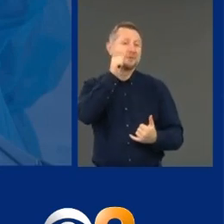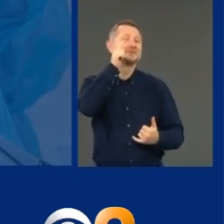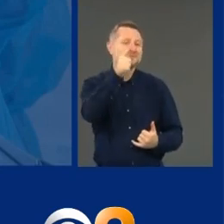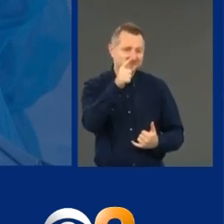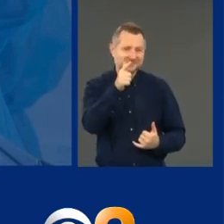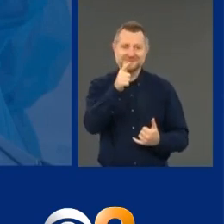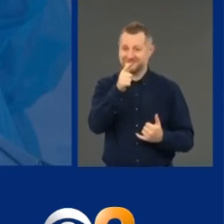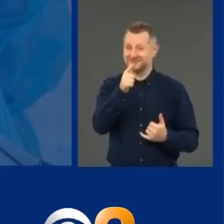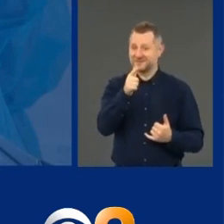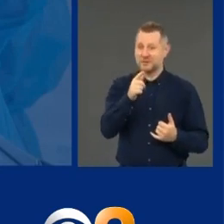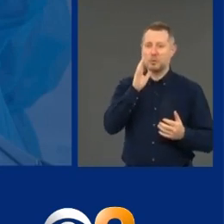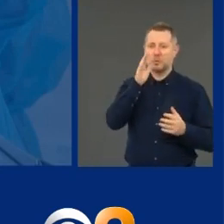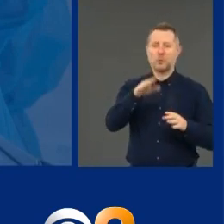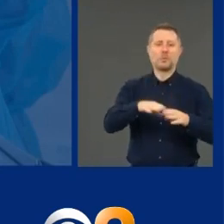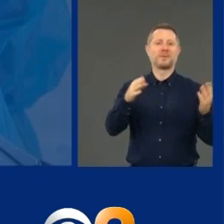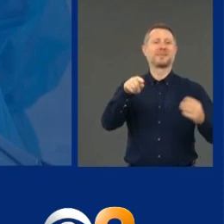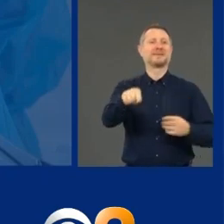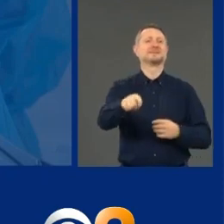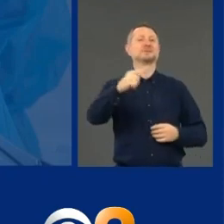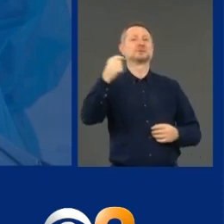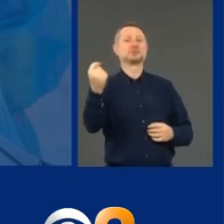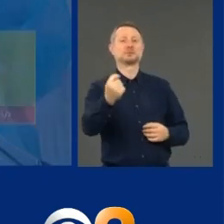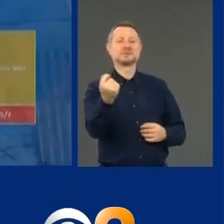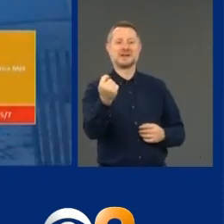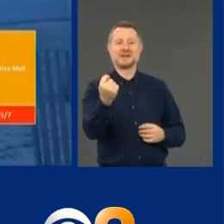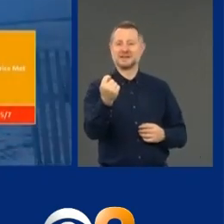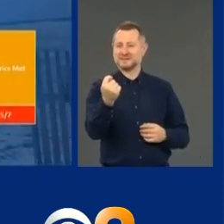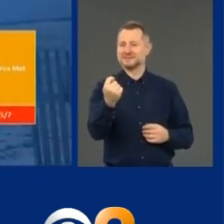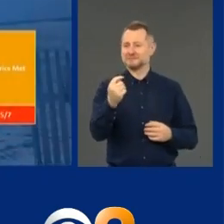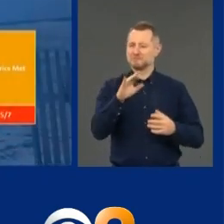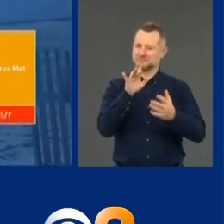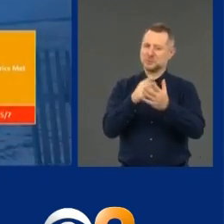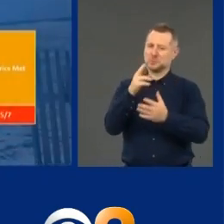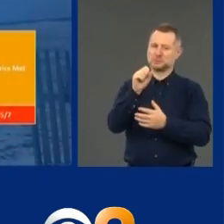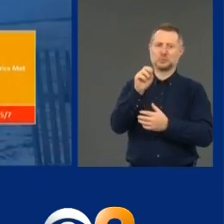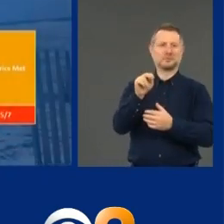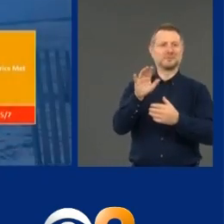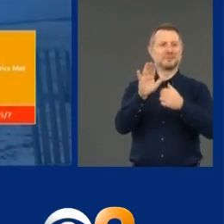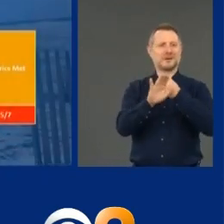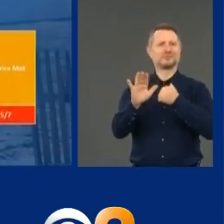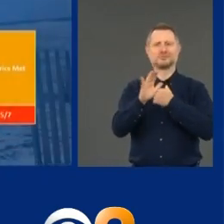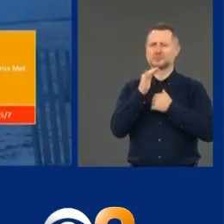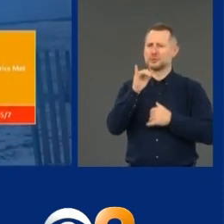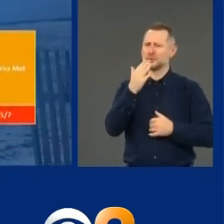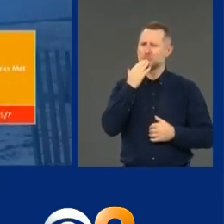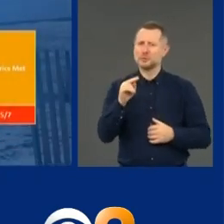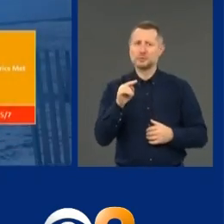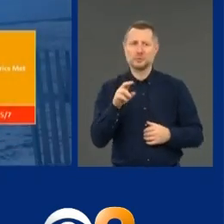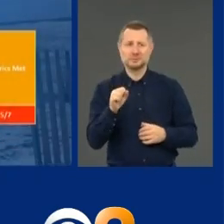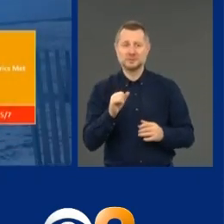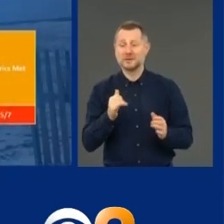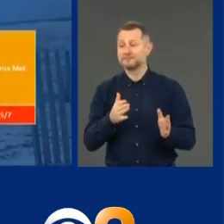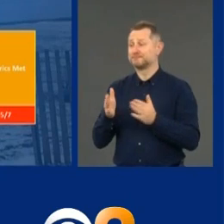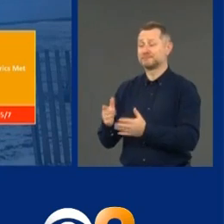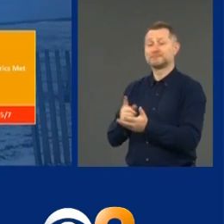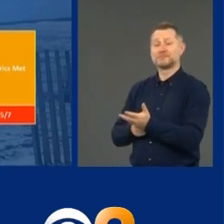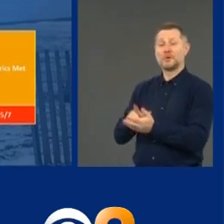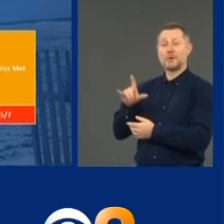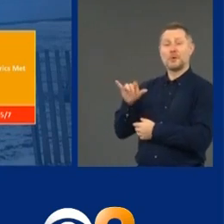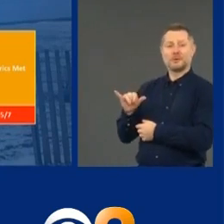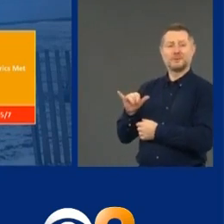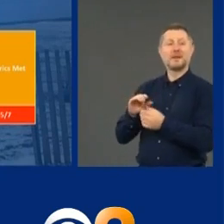open in the Mid-Hudson on Tuesday. So that is good news. Long Island, the number of deaths are dropping. If